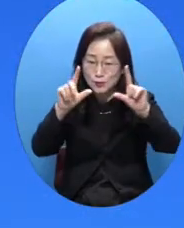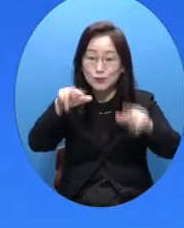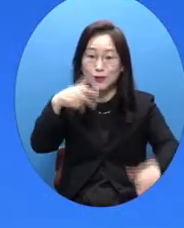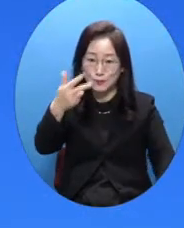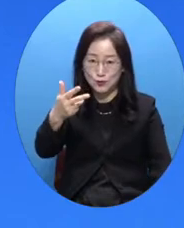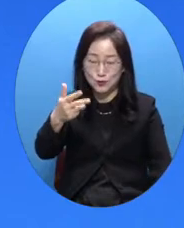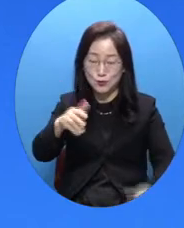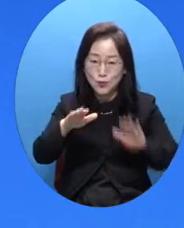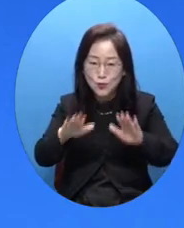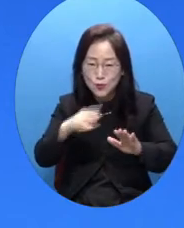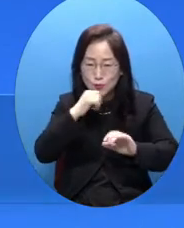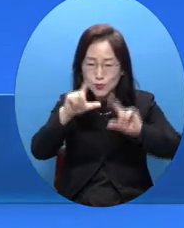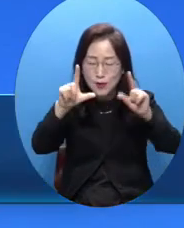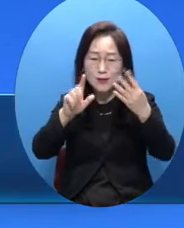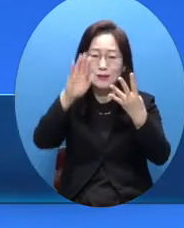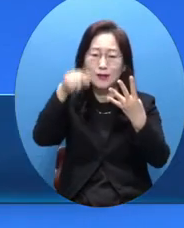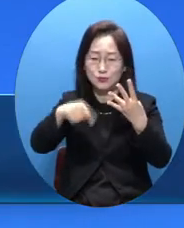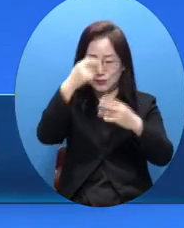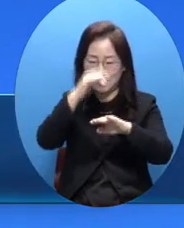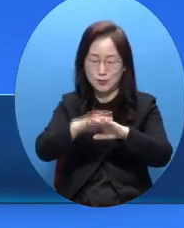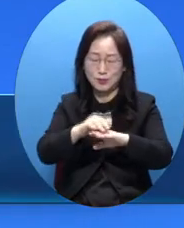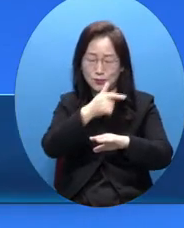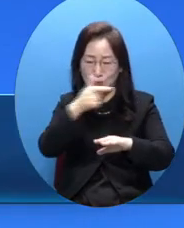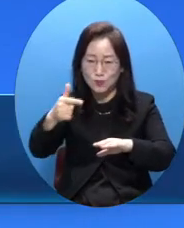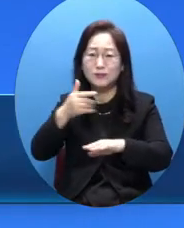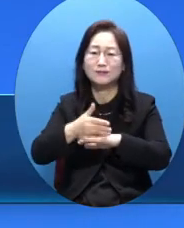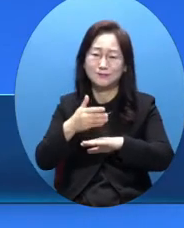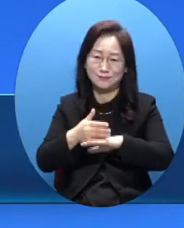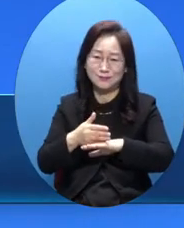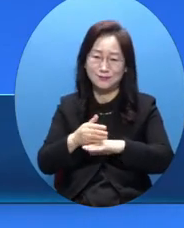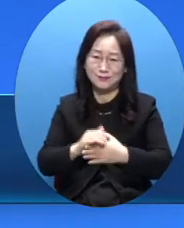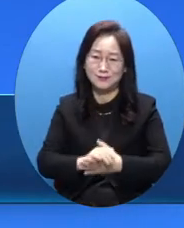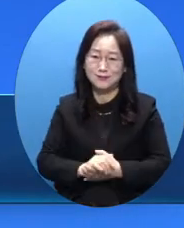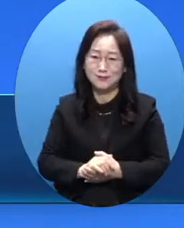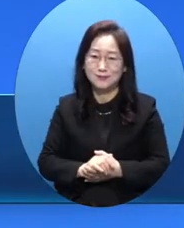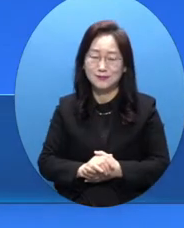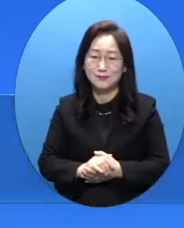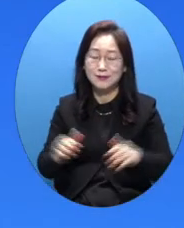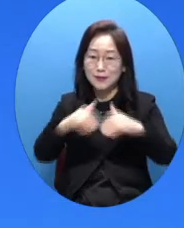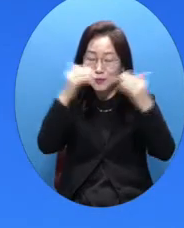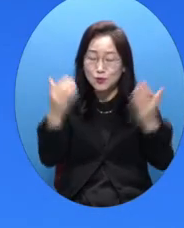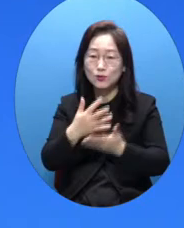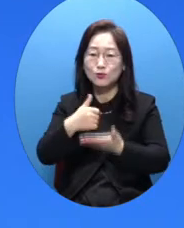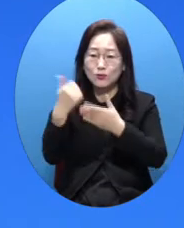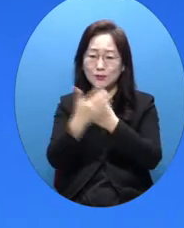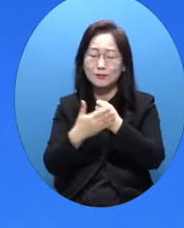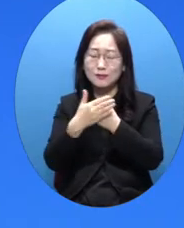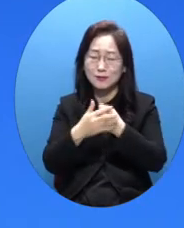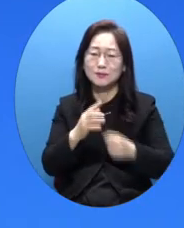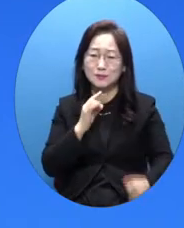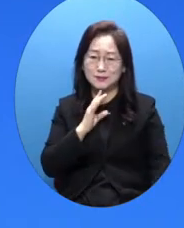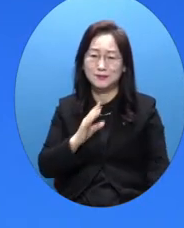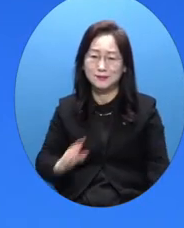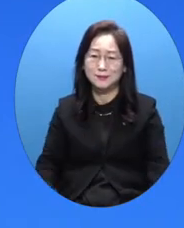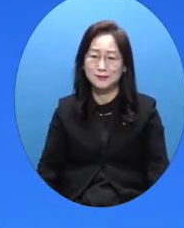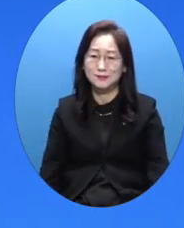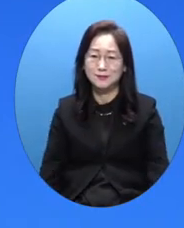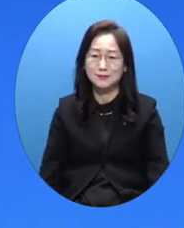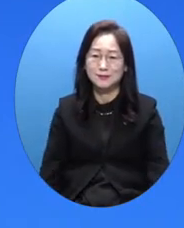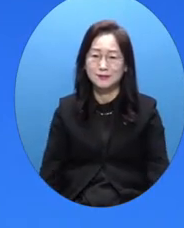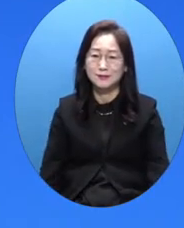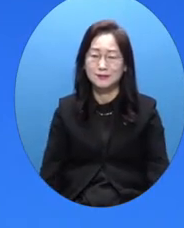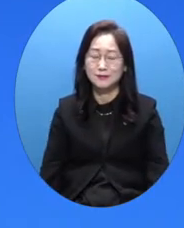we are one week away from Thanksgiving Sunday and I'm grateful that we are all here gather